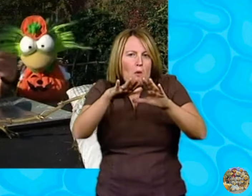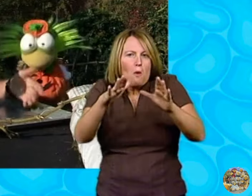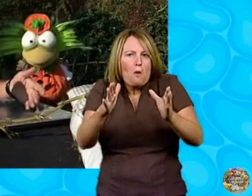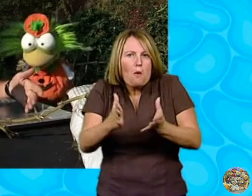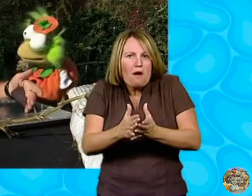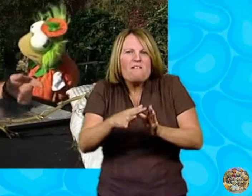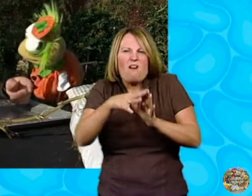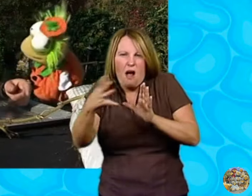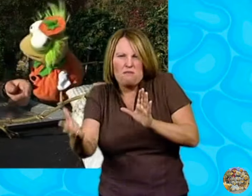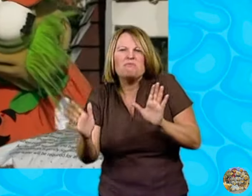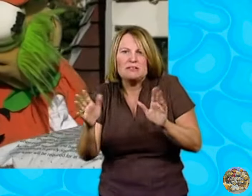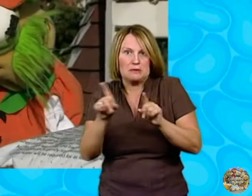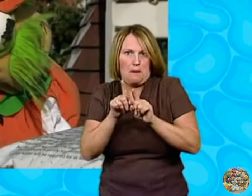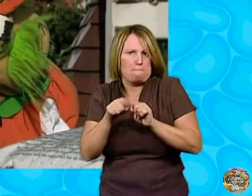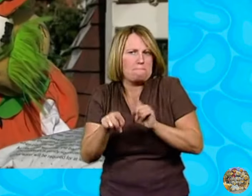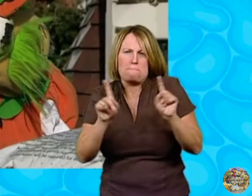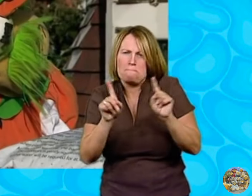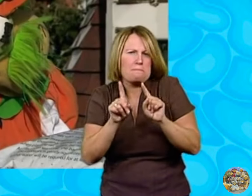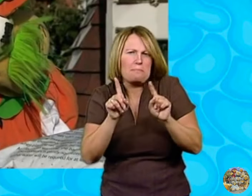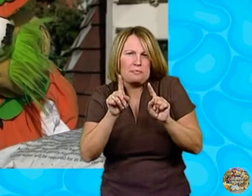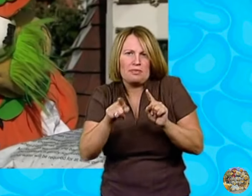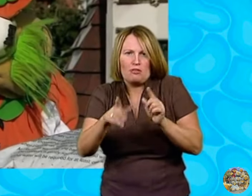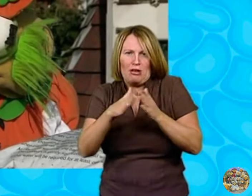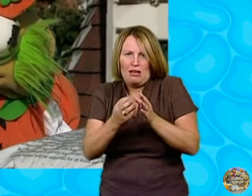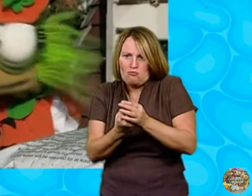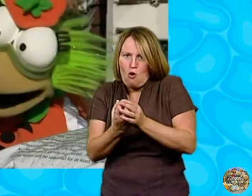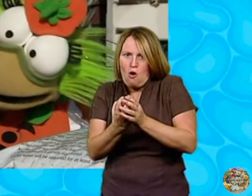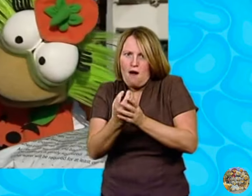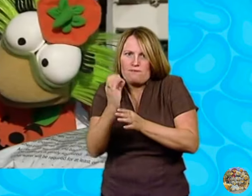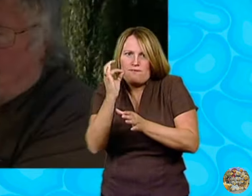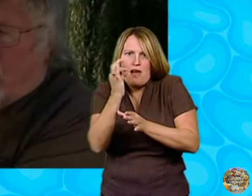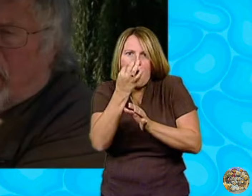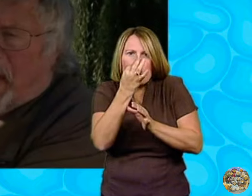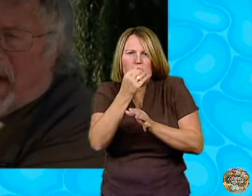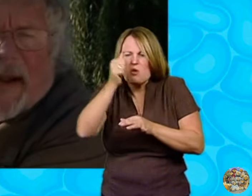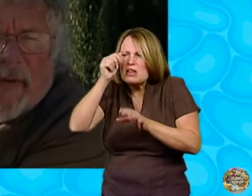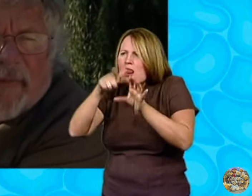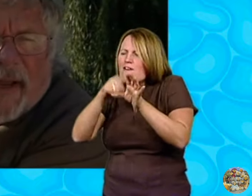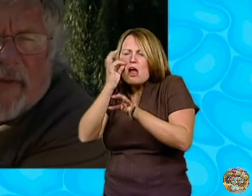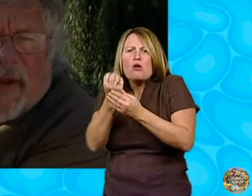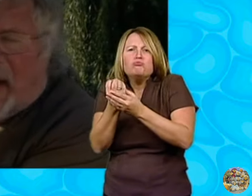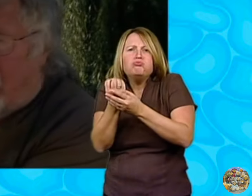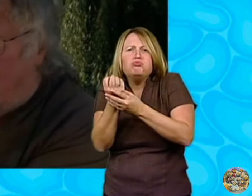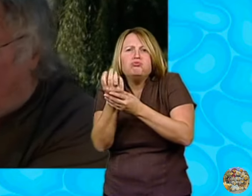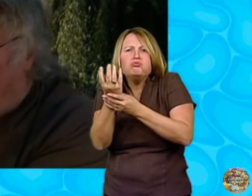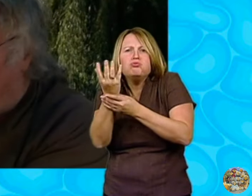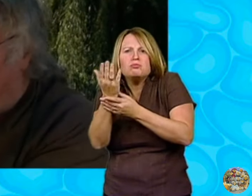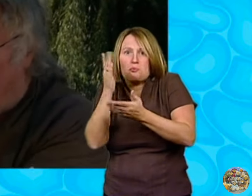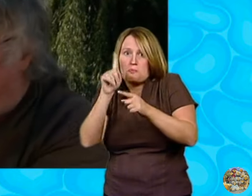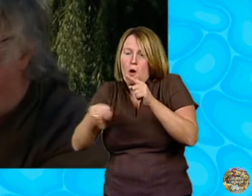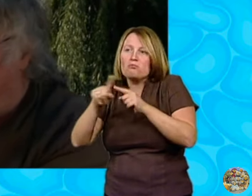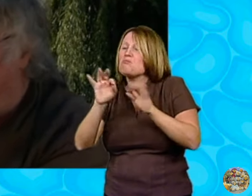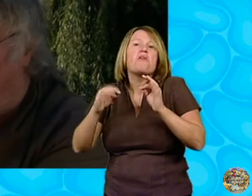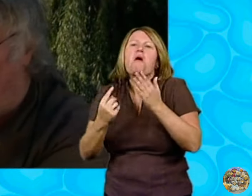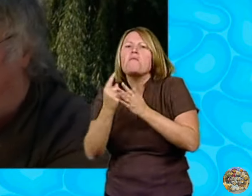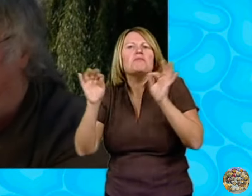one which fell off, but this is not the same one. The plant kept having lovely flowers. You remember those great big yellow flowers? And most of them, the